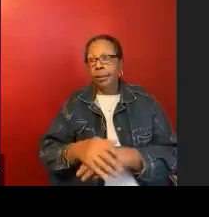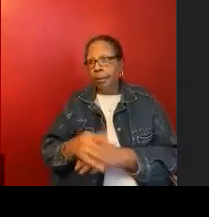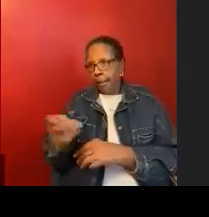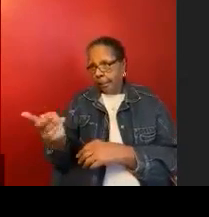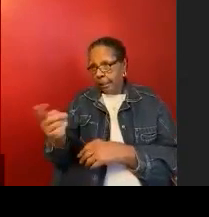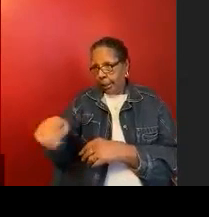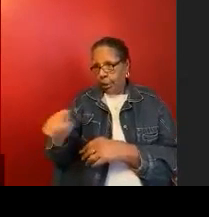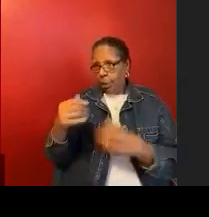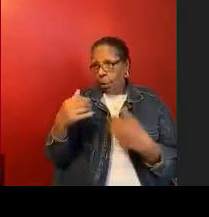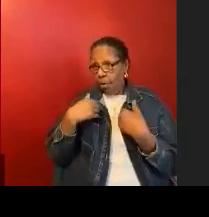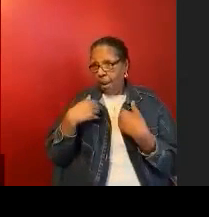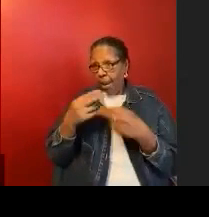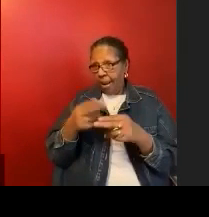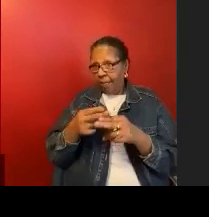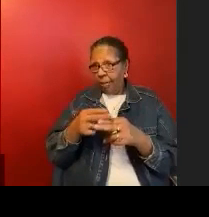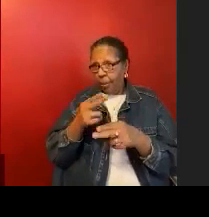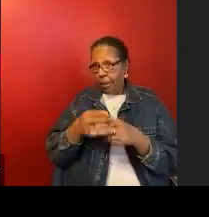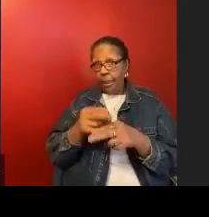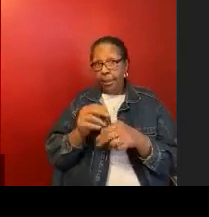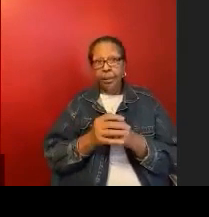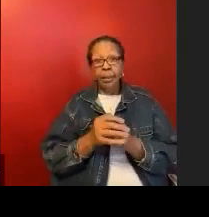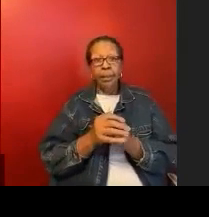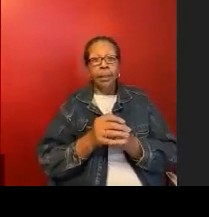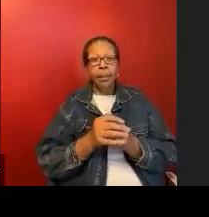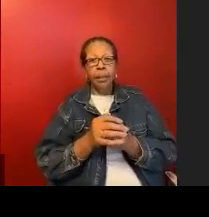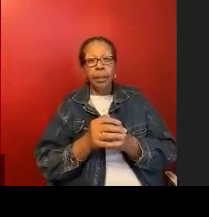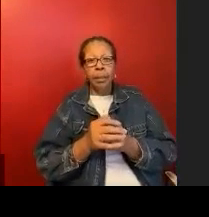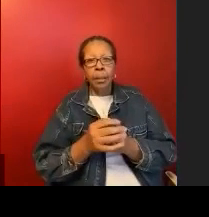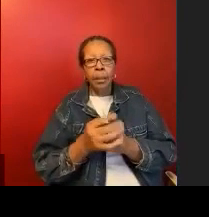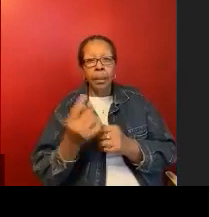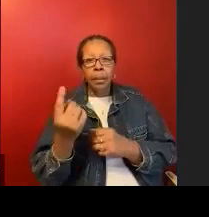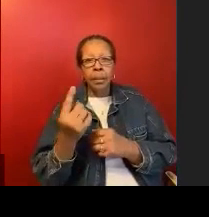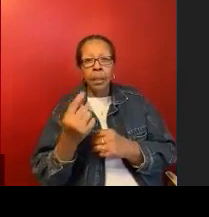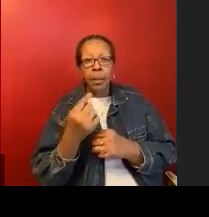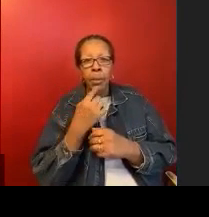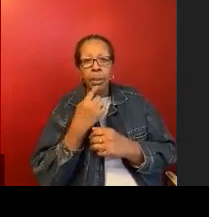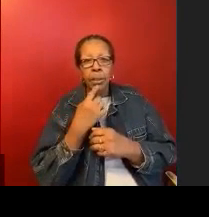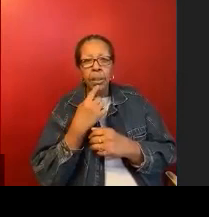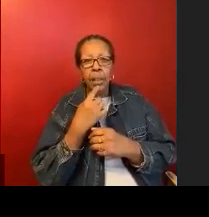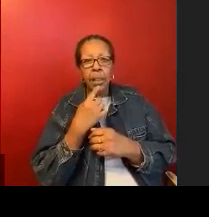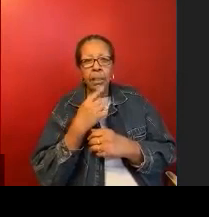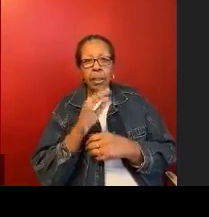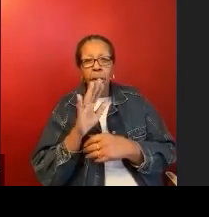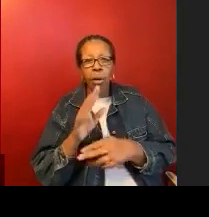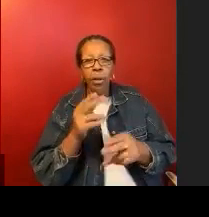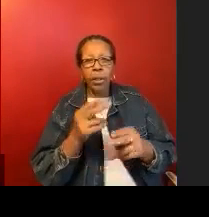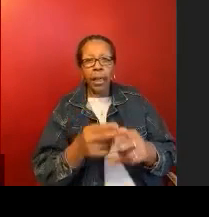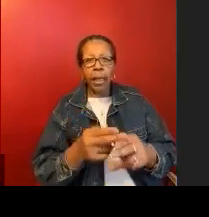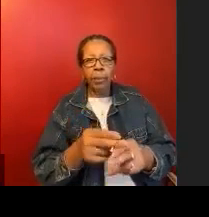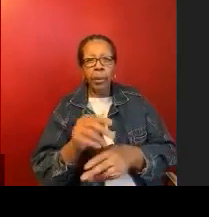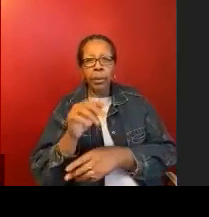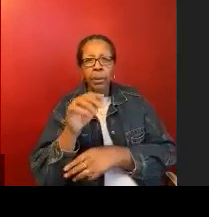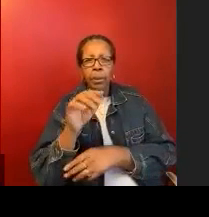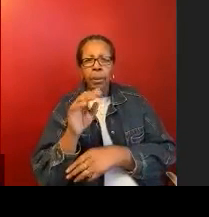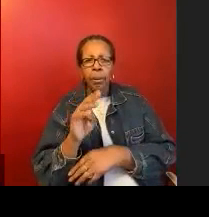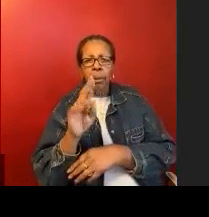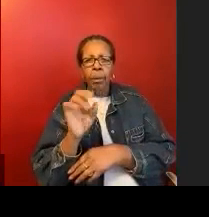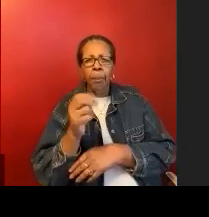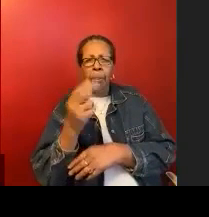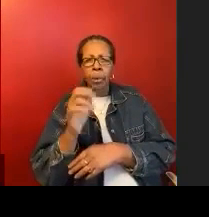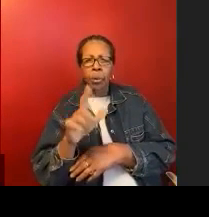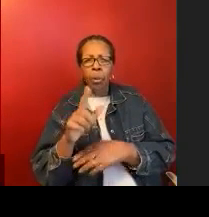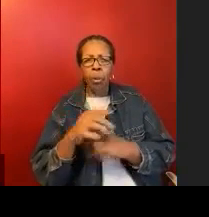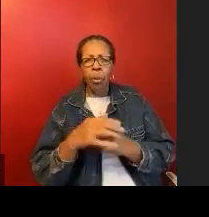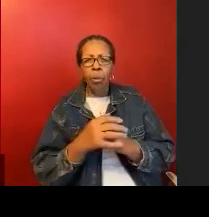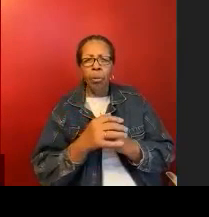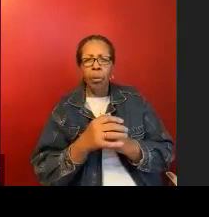Hi, my nickname is Gosho. And it started off when I was very little, when I was like a newborn. My mom had a family friend